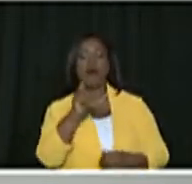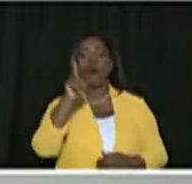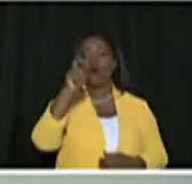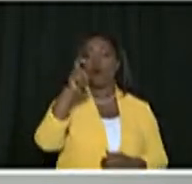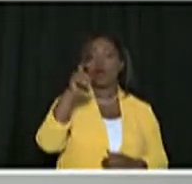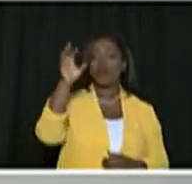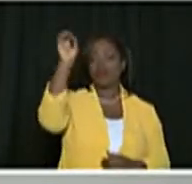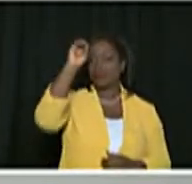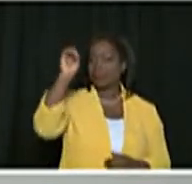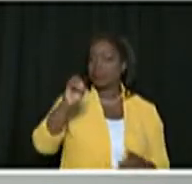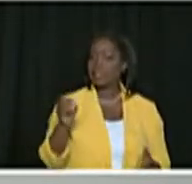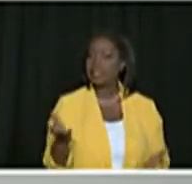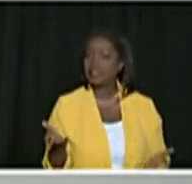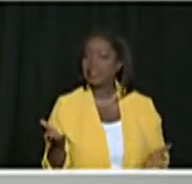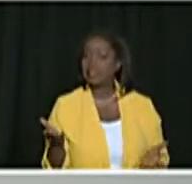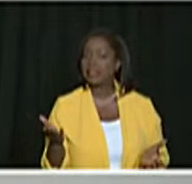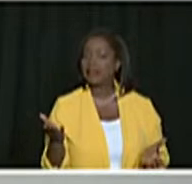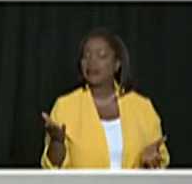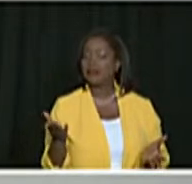be very